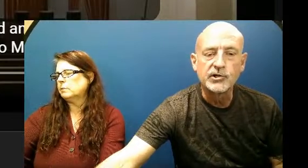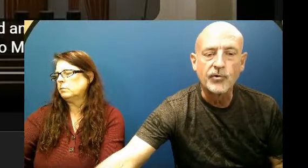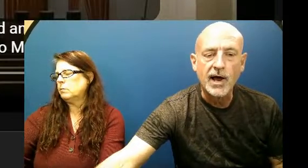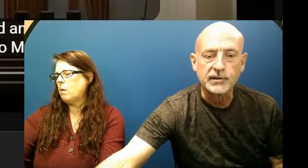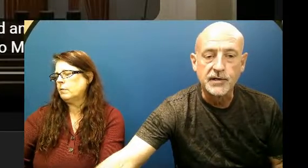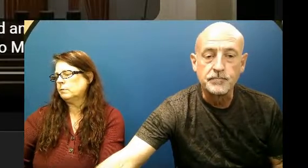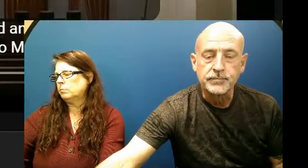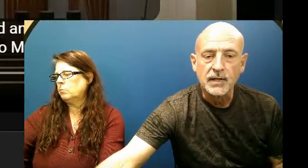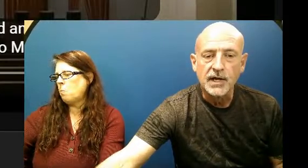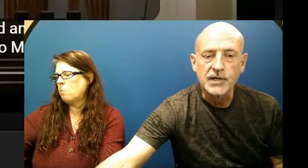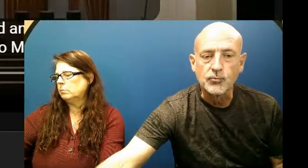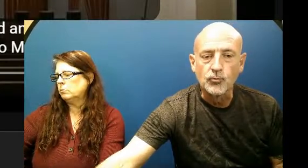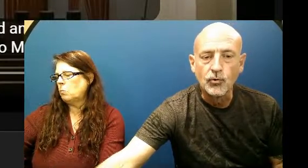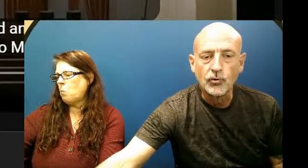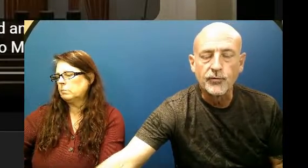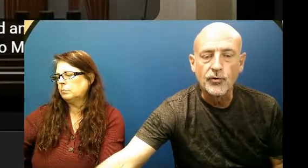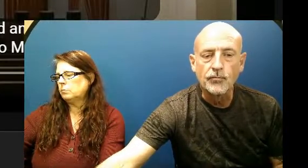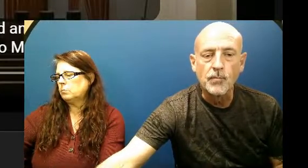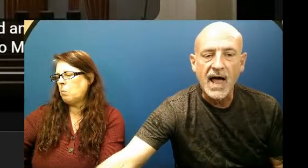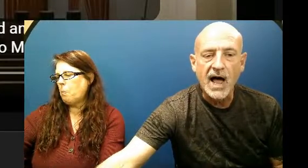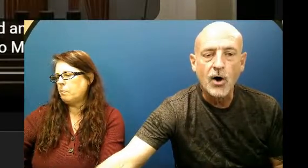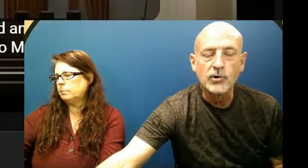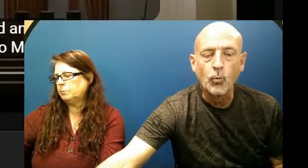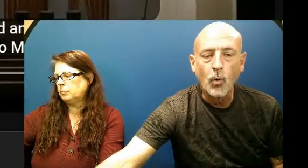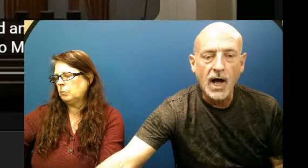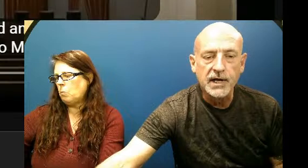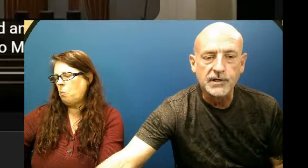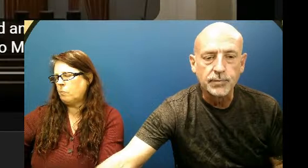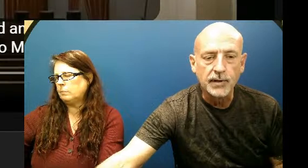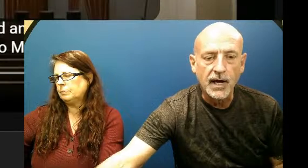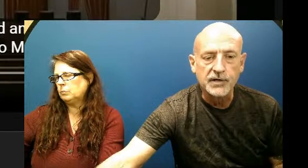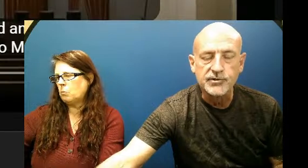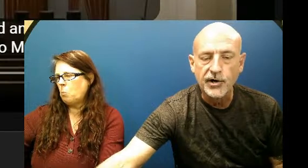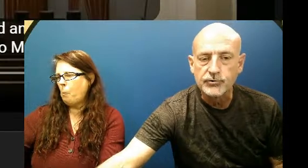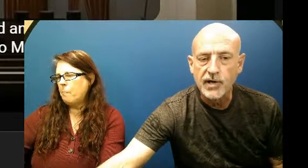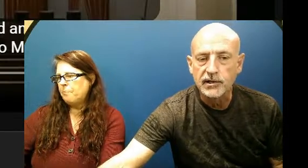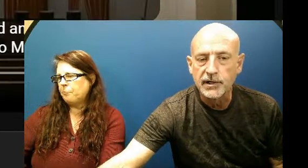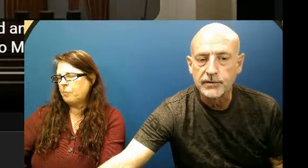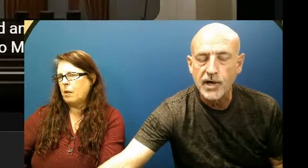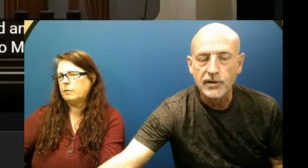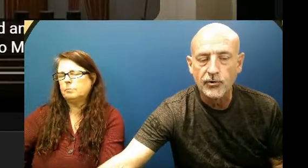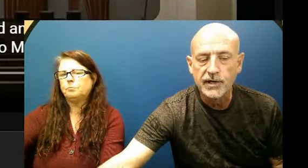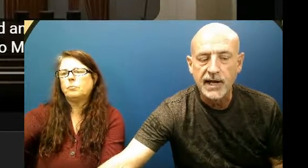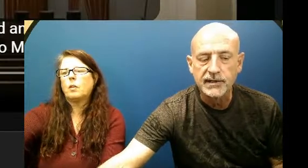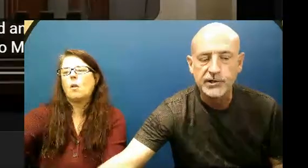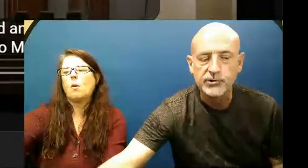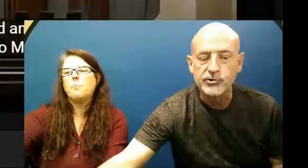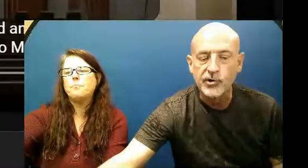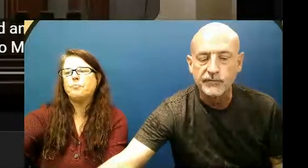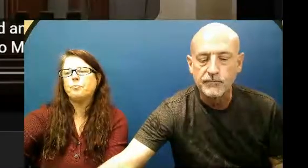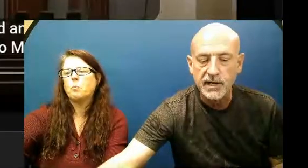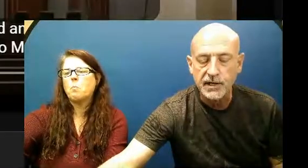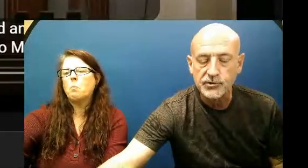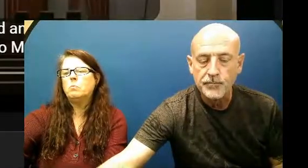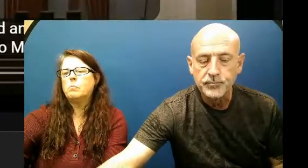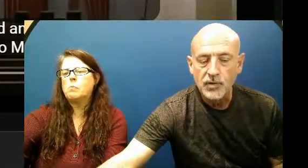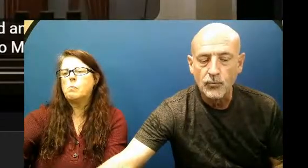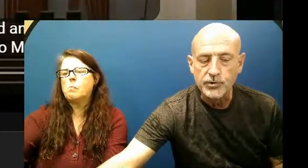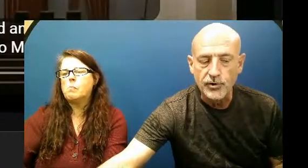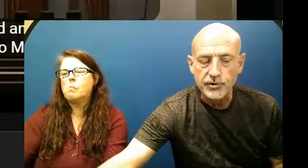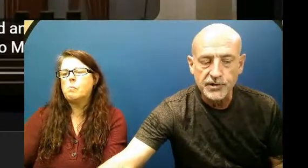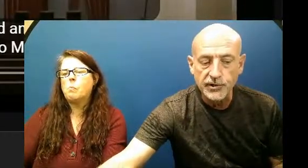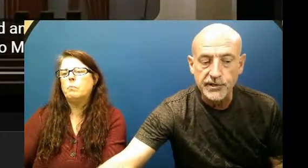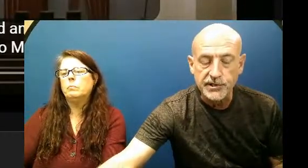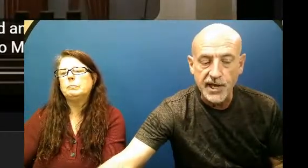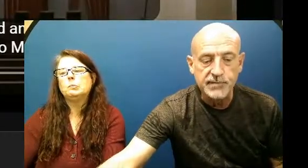plane of generality as a rule for how and why it applies narrow tailoring and least restrictive means,